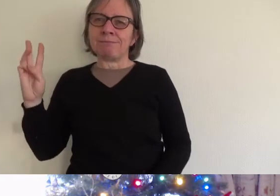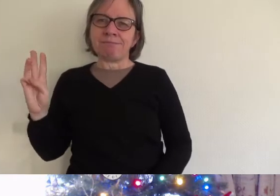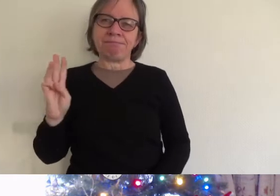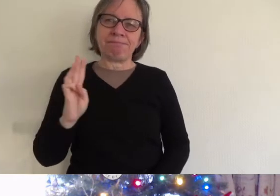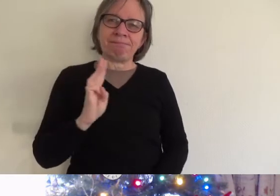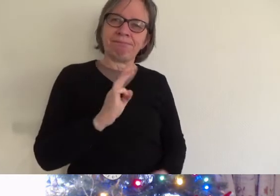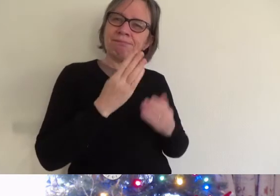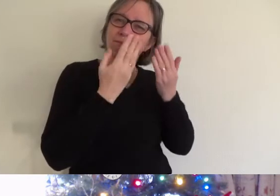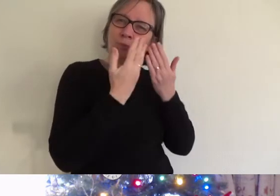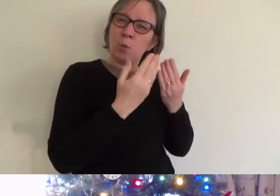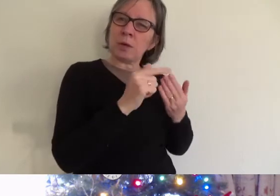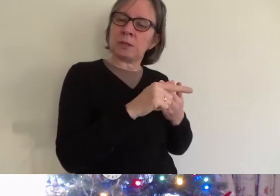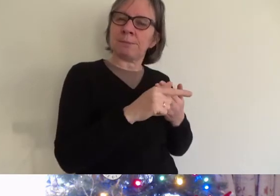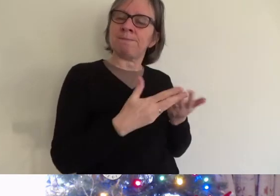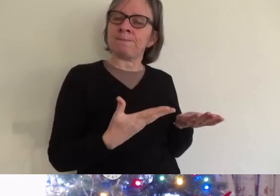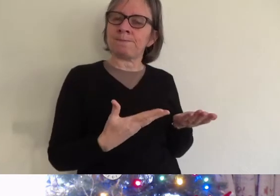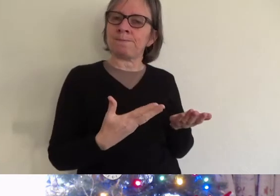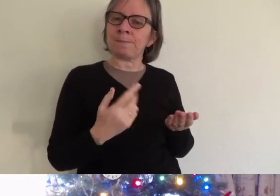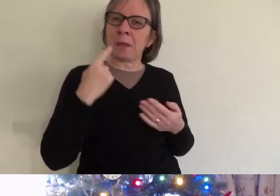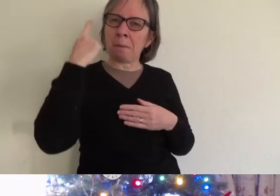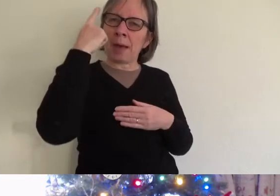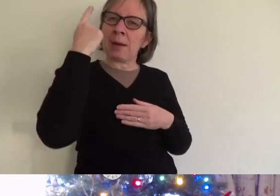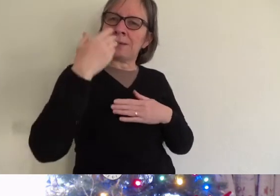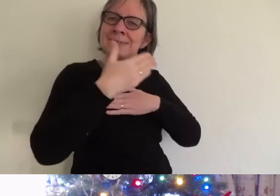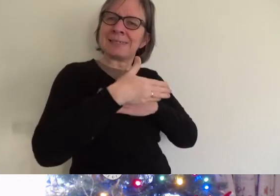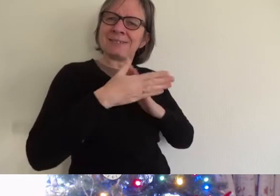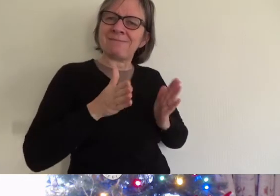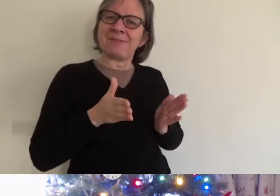gifts that they brought to you and